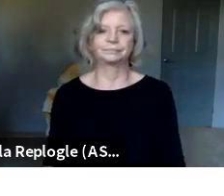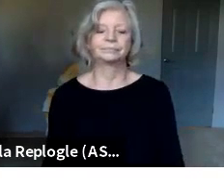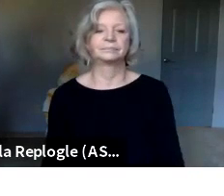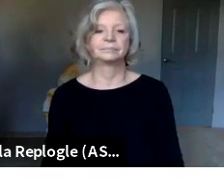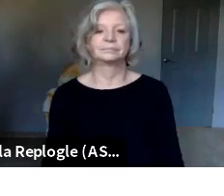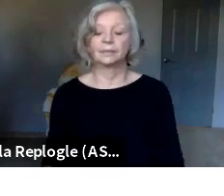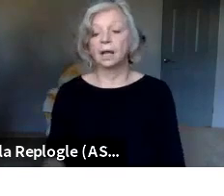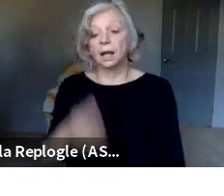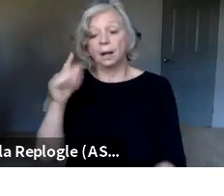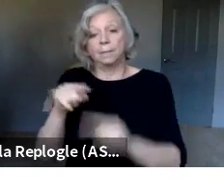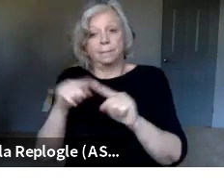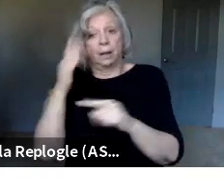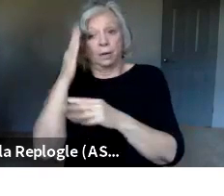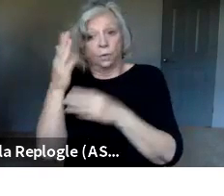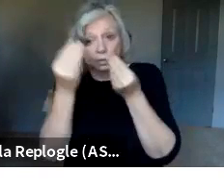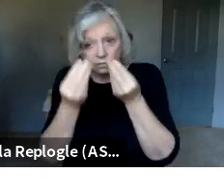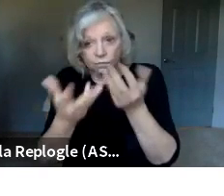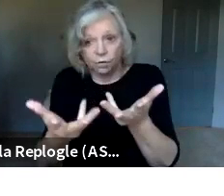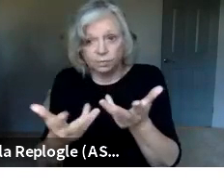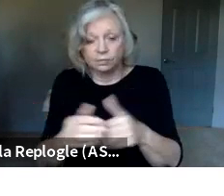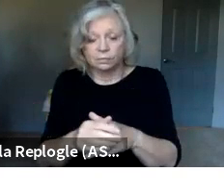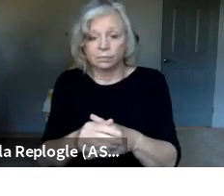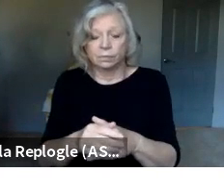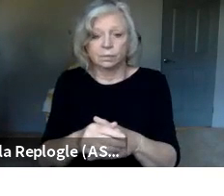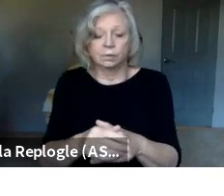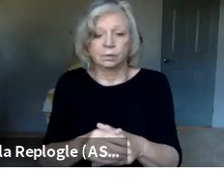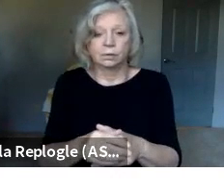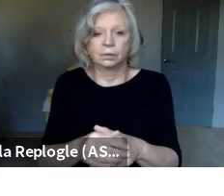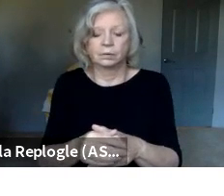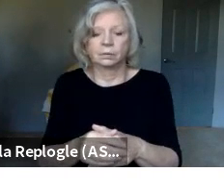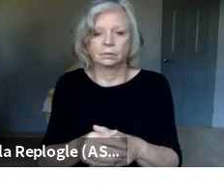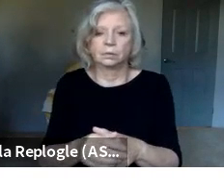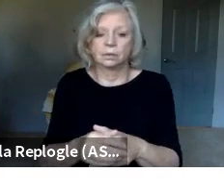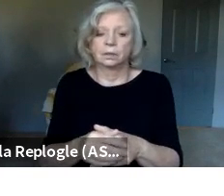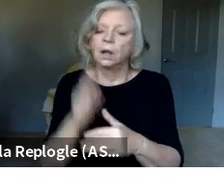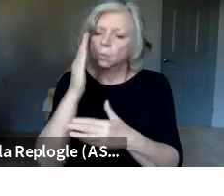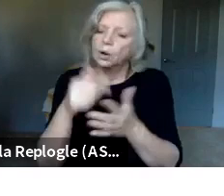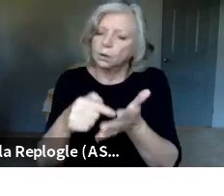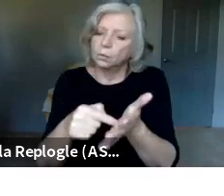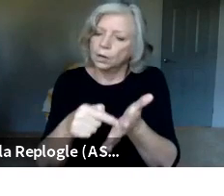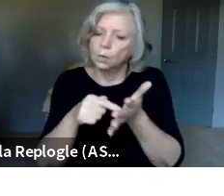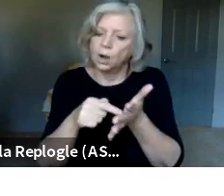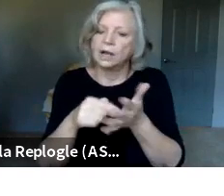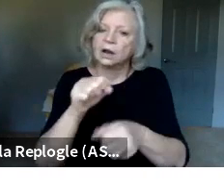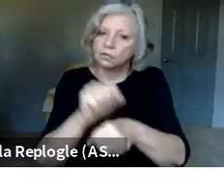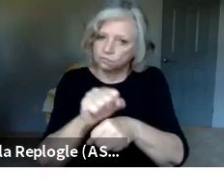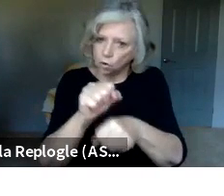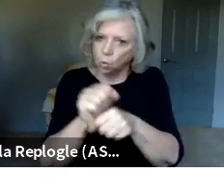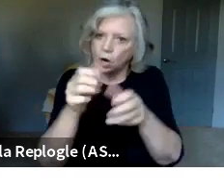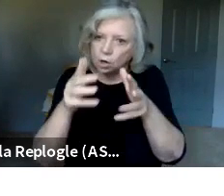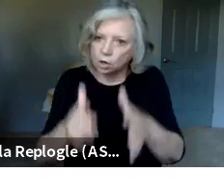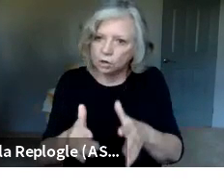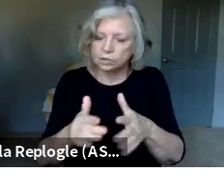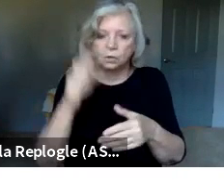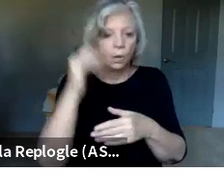I will say that there are going to be requirements for workers because of the Cal